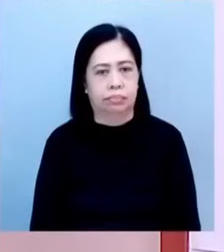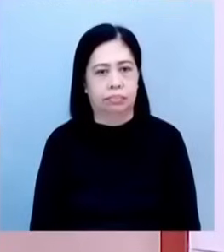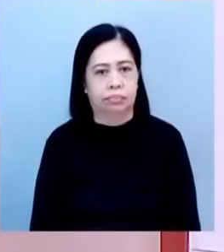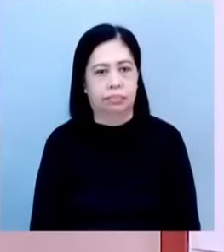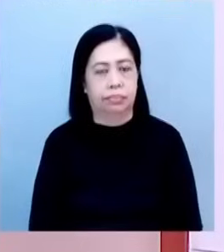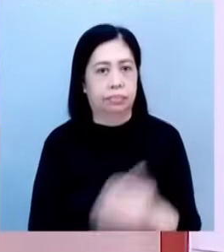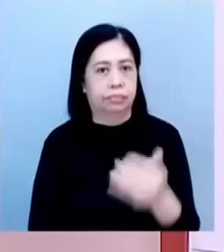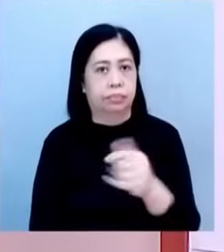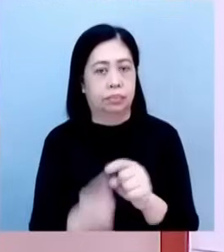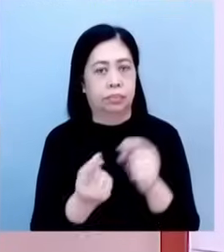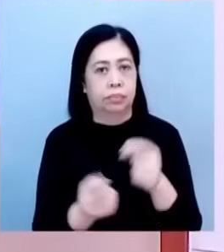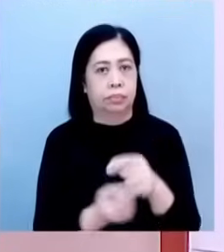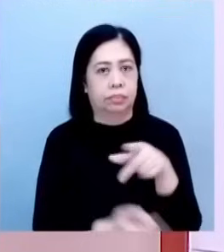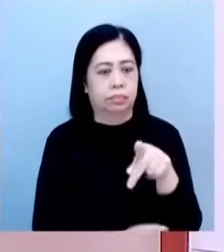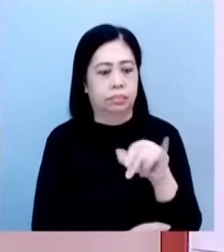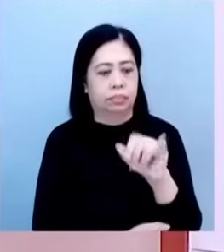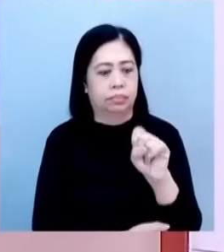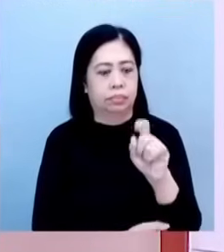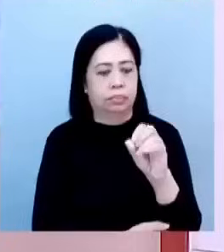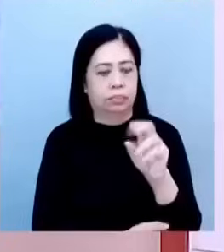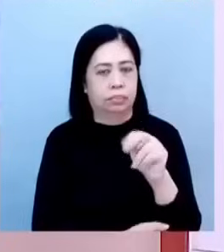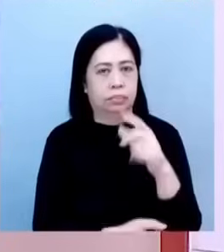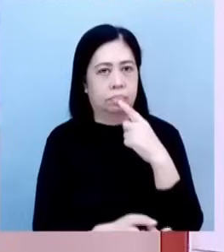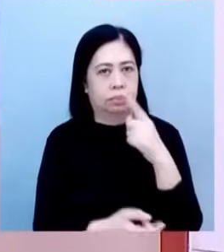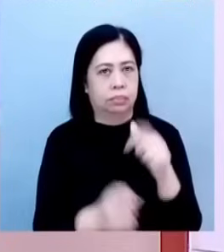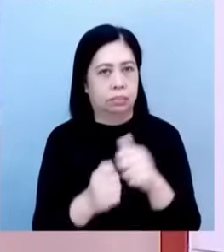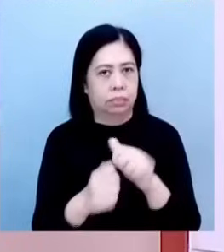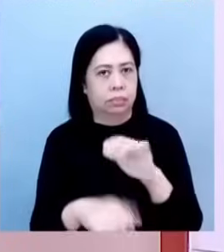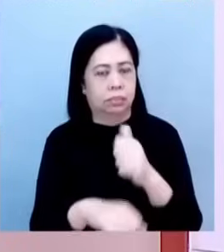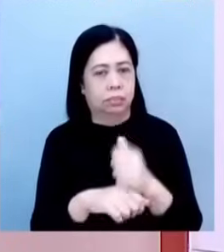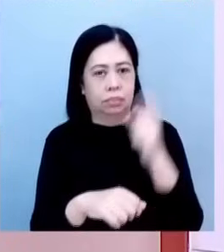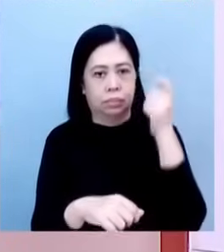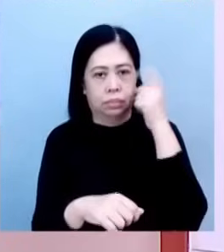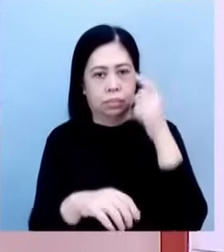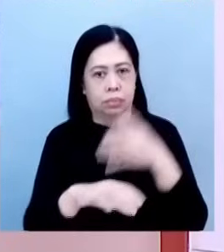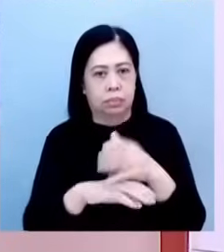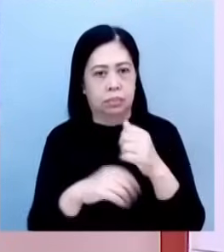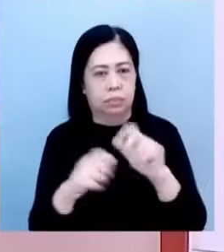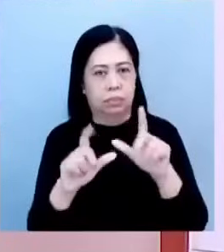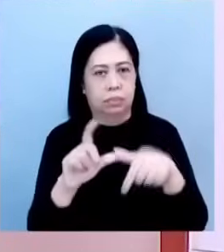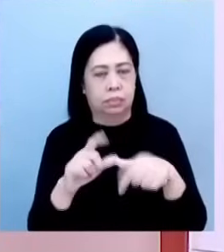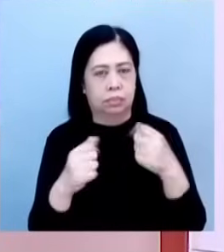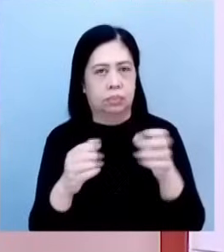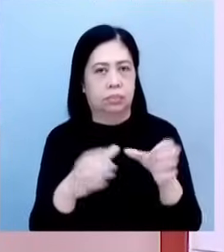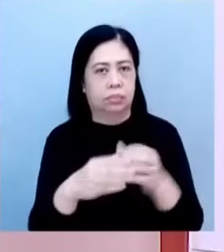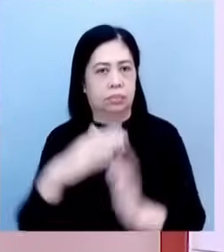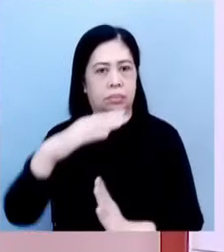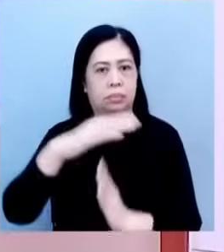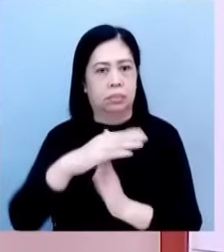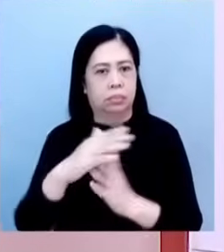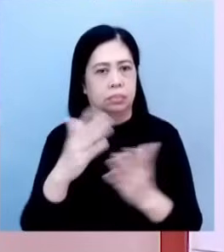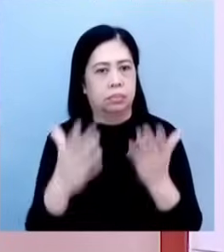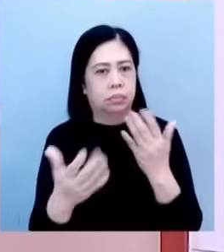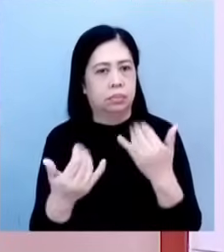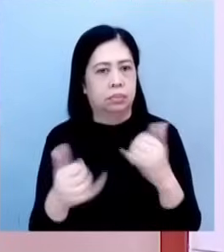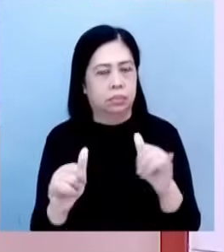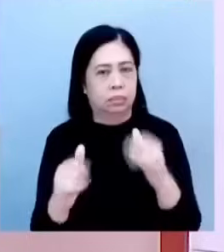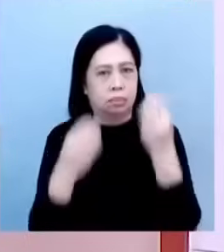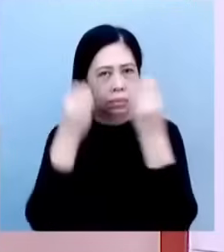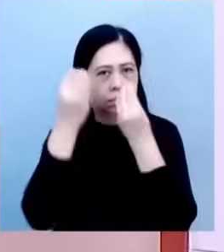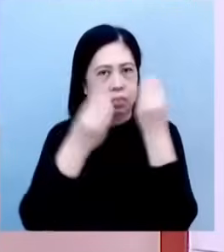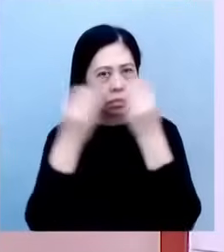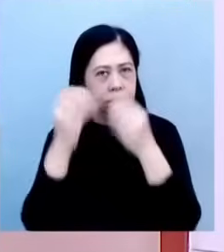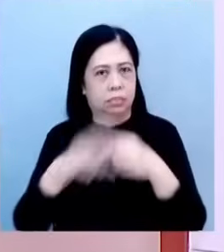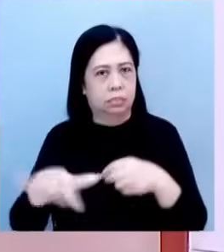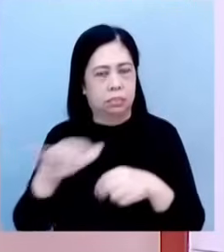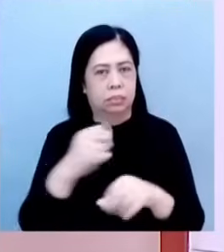Transport Group Piston believes the exemptions set by government after the lapse of the consolidation deadline may have stirred confusion among